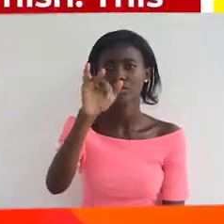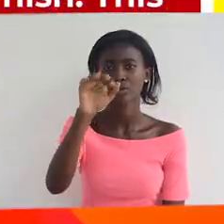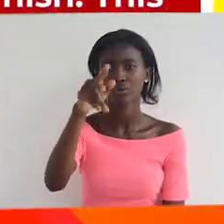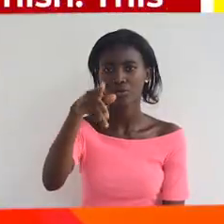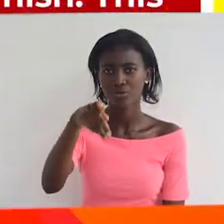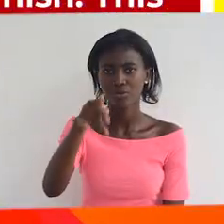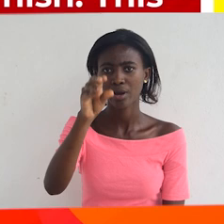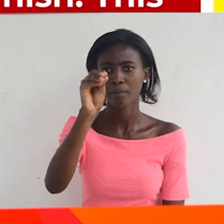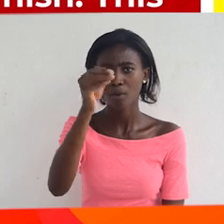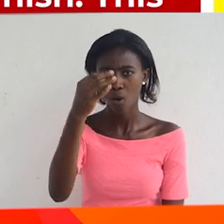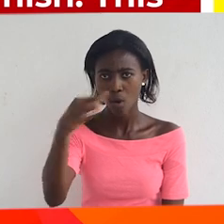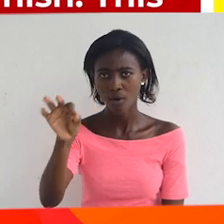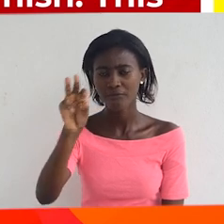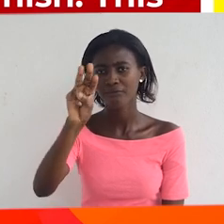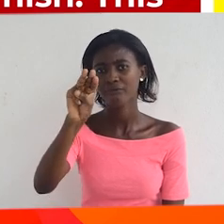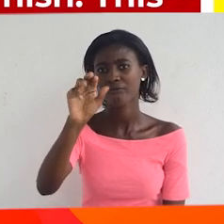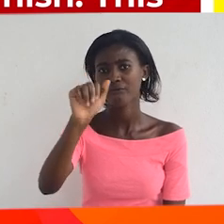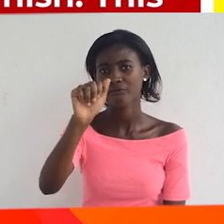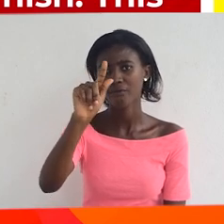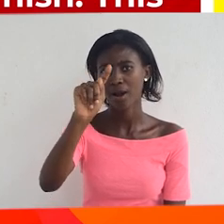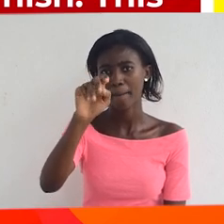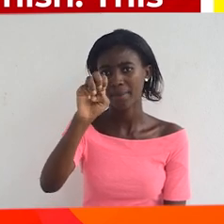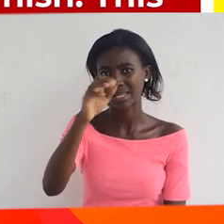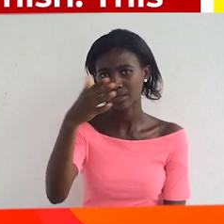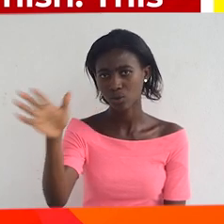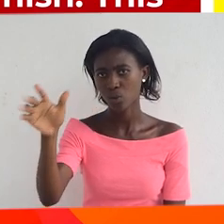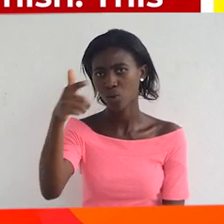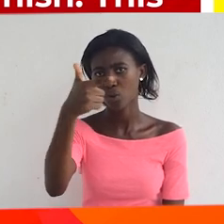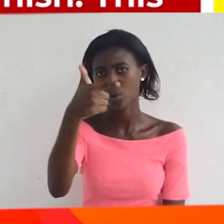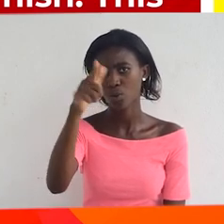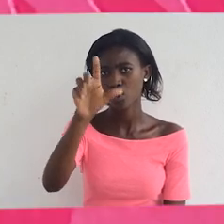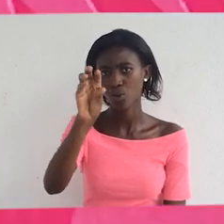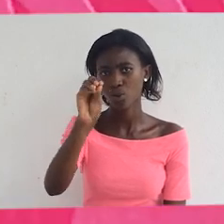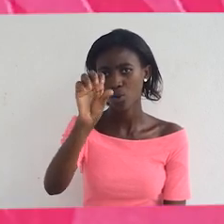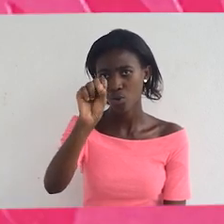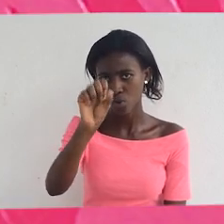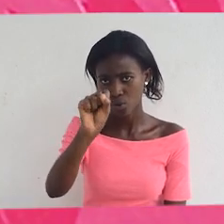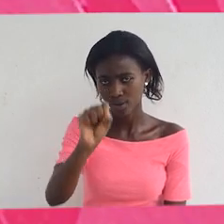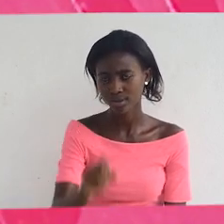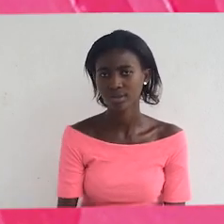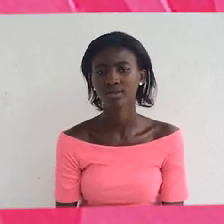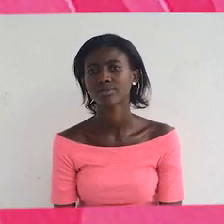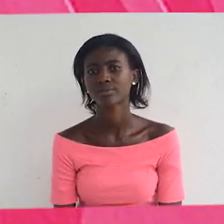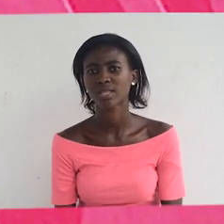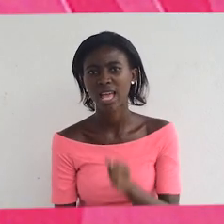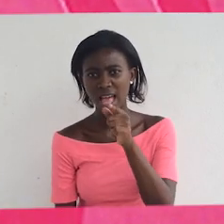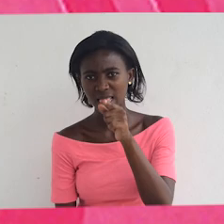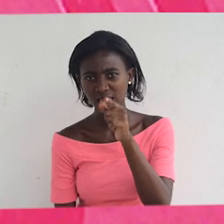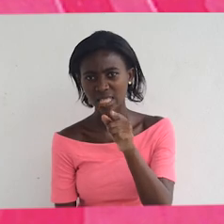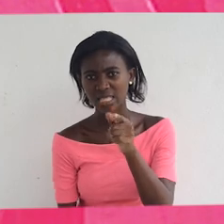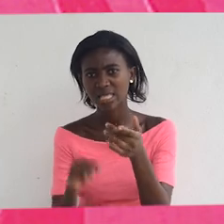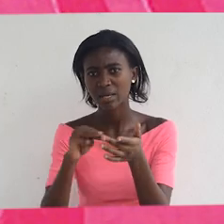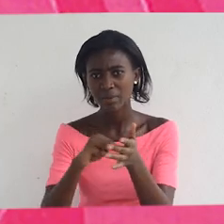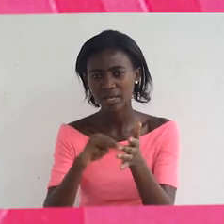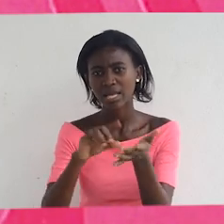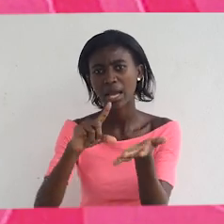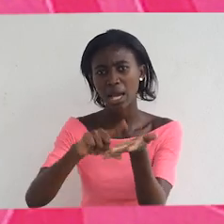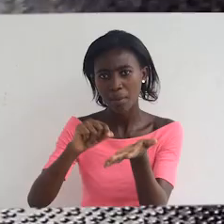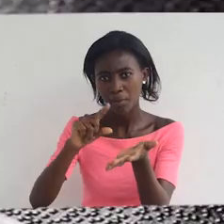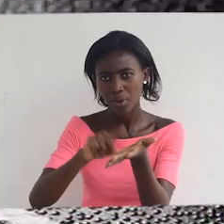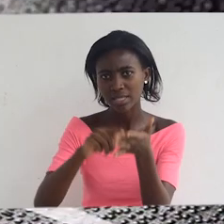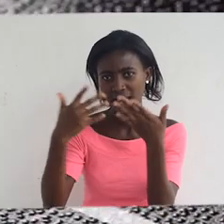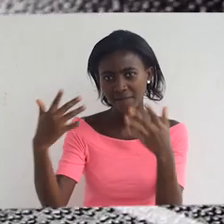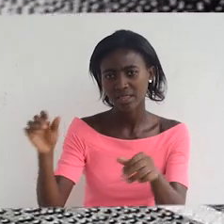Drip off mat or gloss. This refers to a printing finish that provides a spot gloss